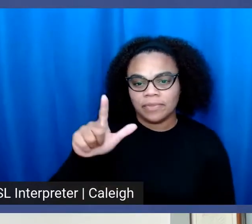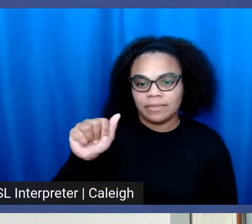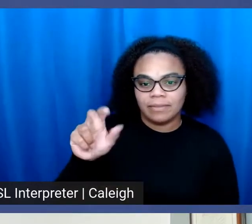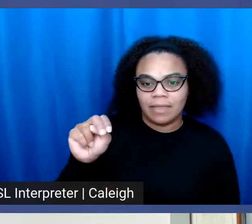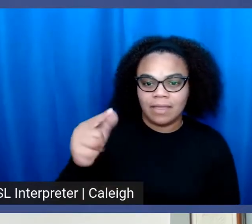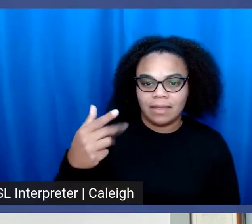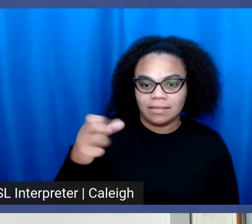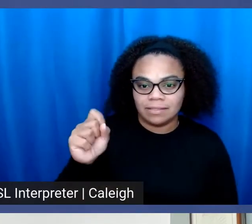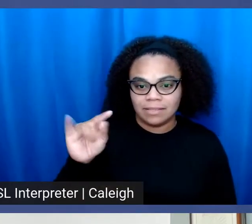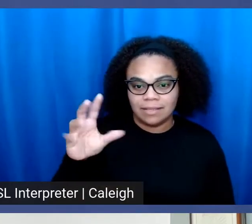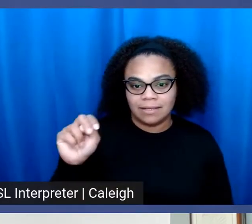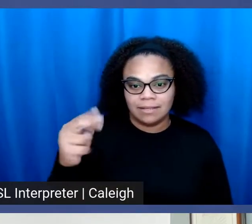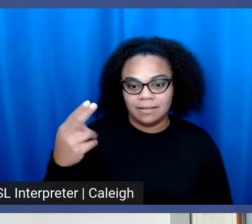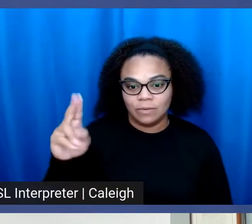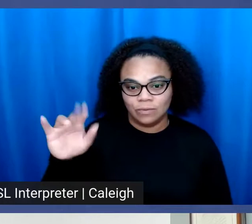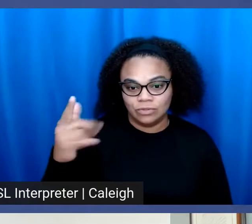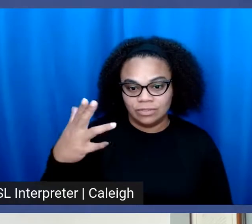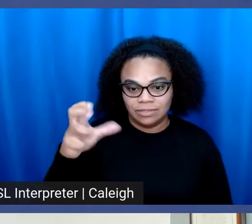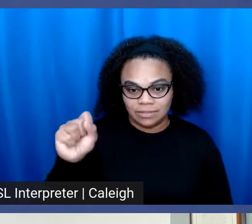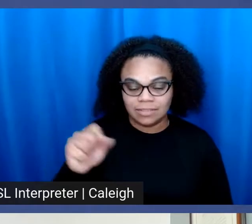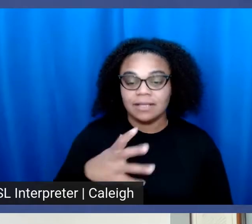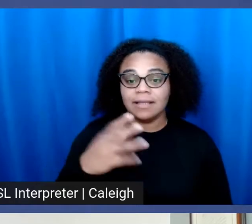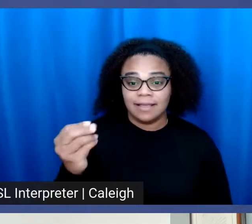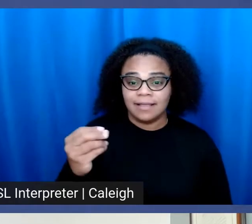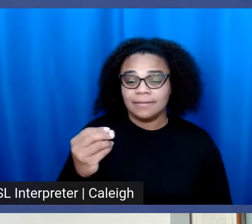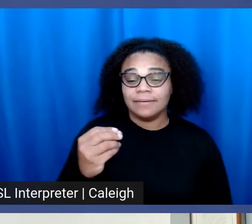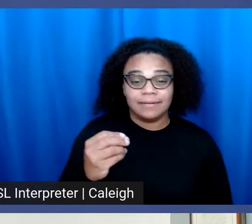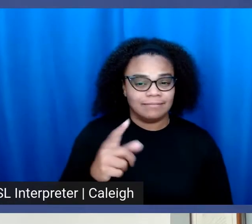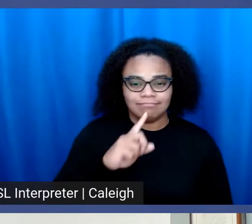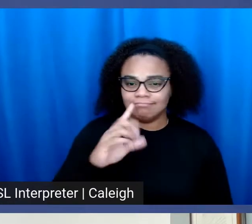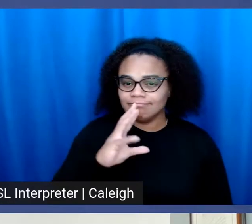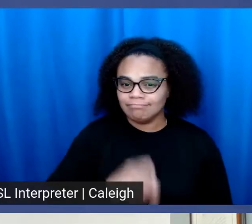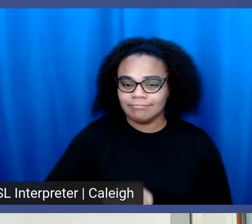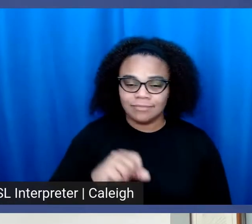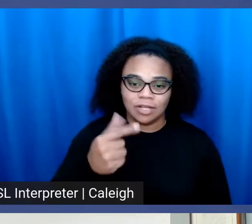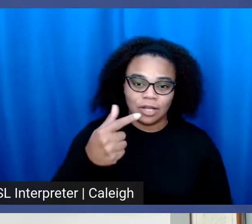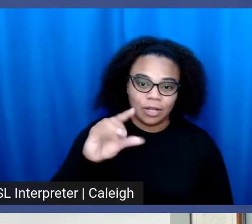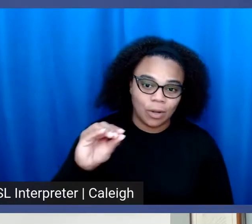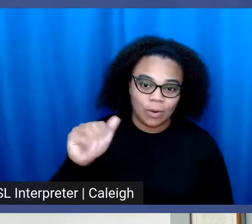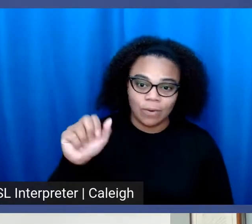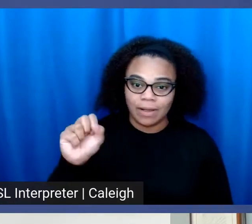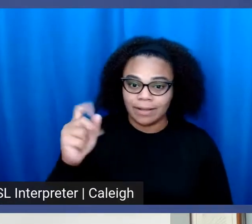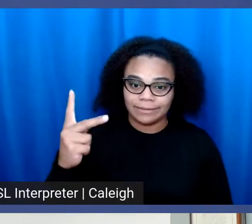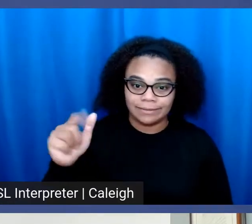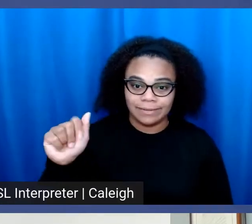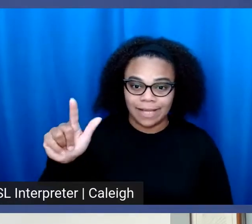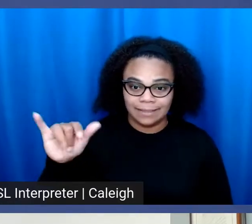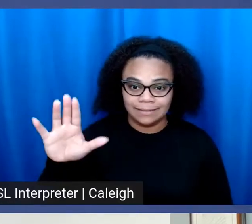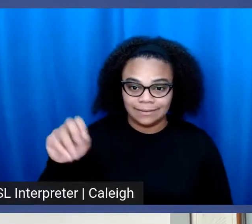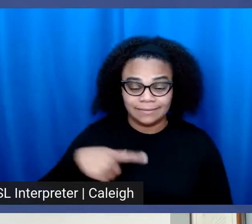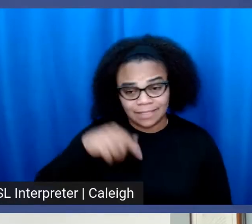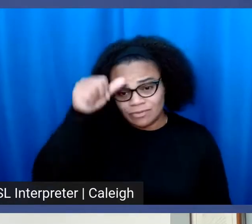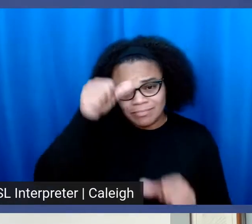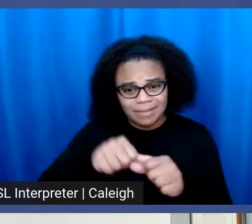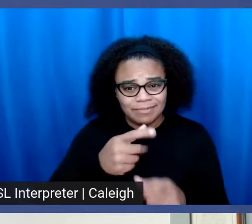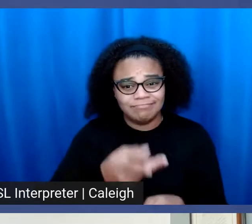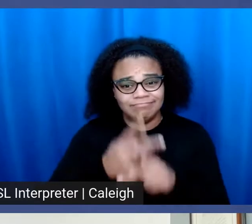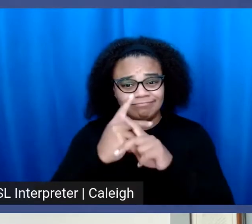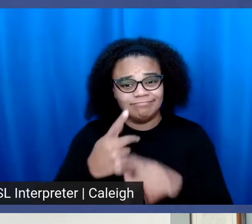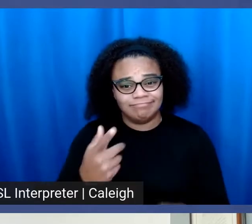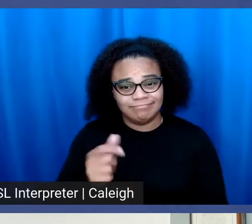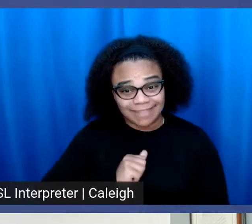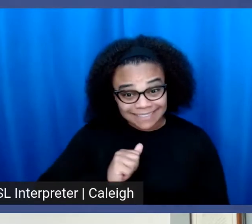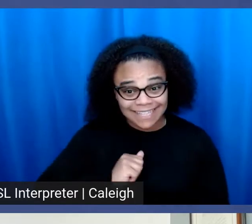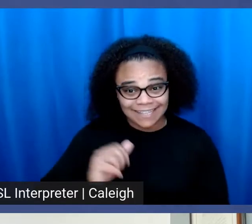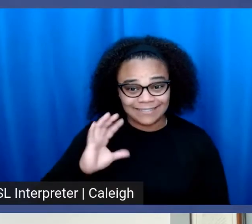the classic Go Ask Alice, which I remember checking out of my my school library as a kid. They just kind of included kind of